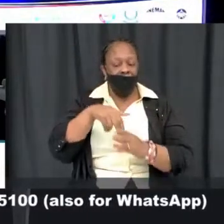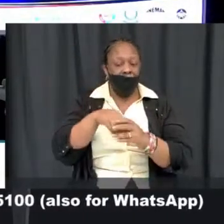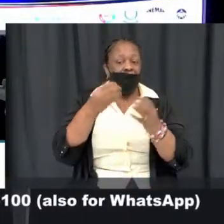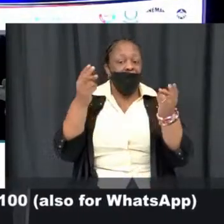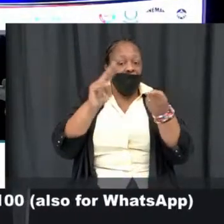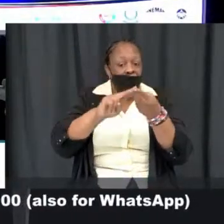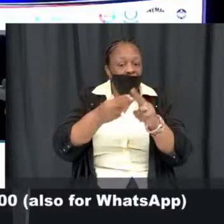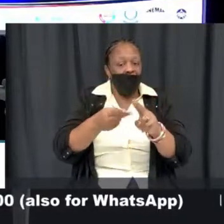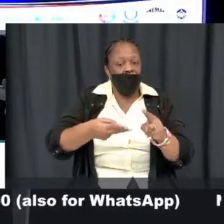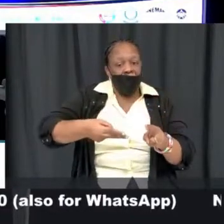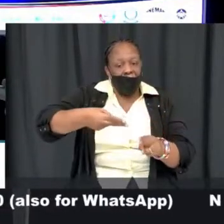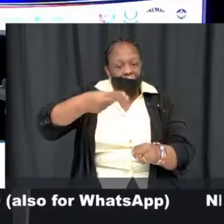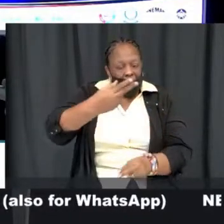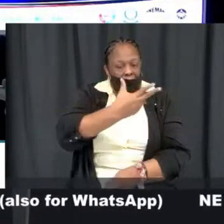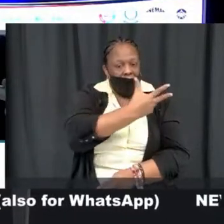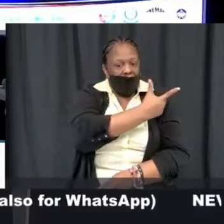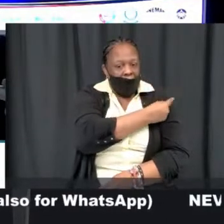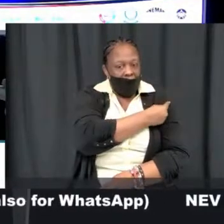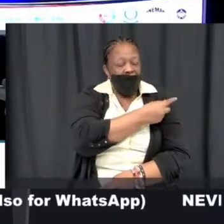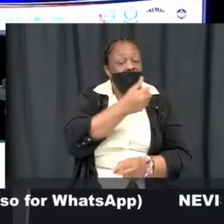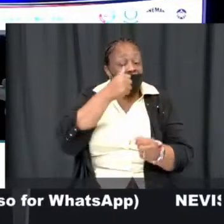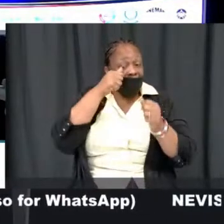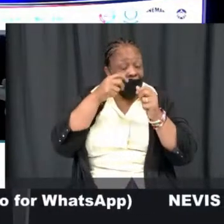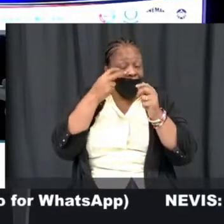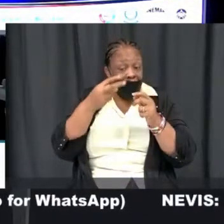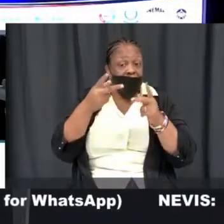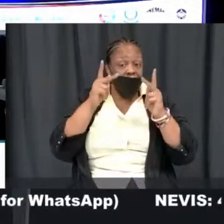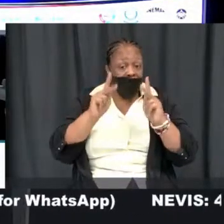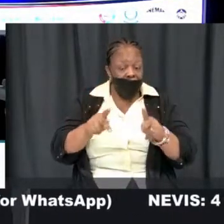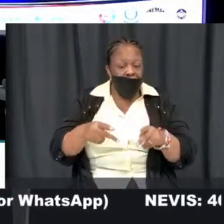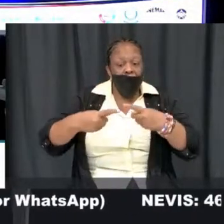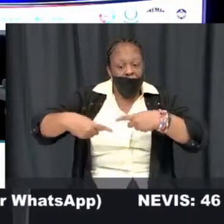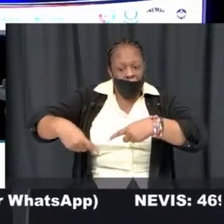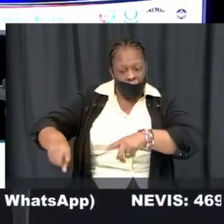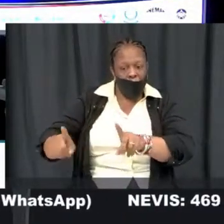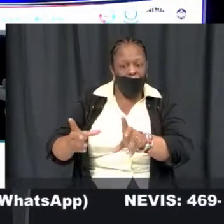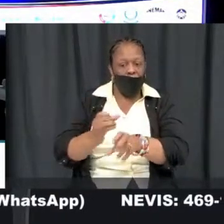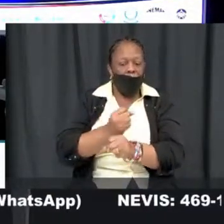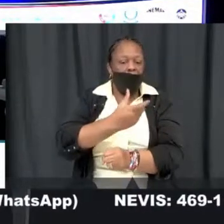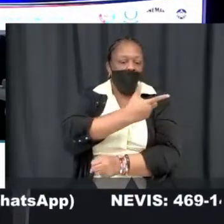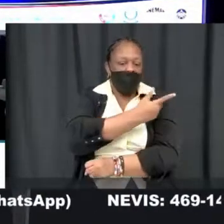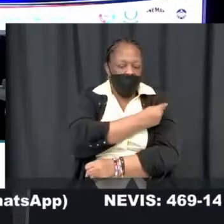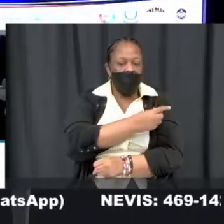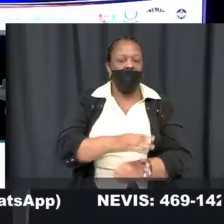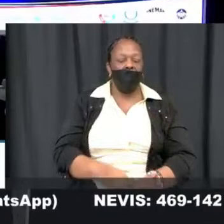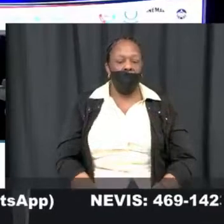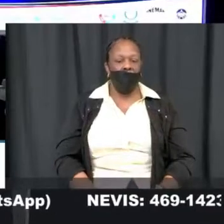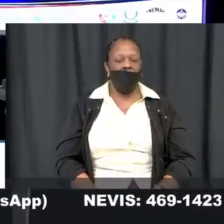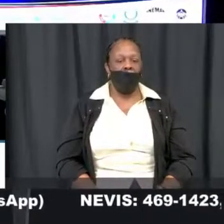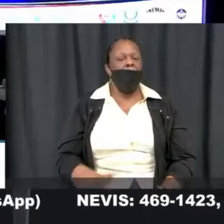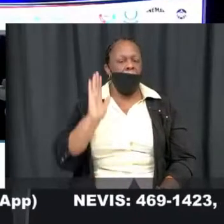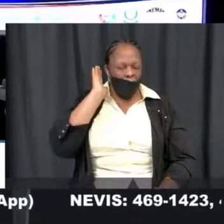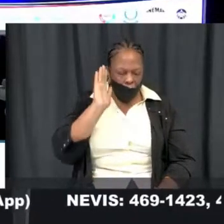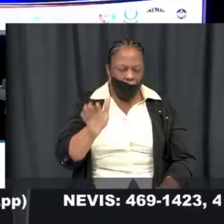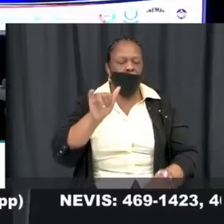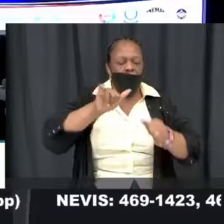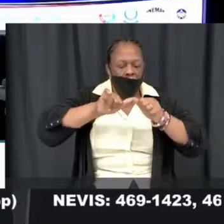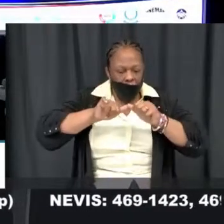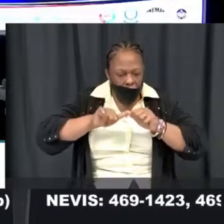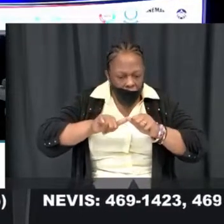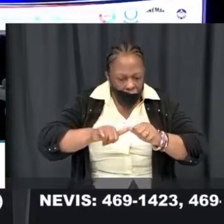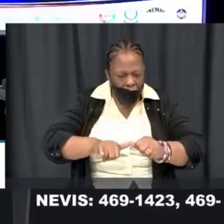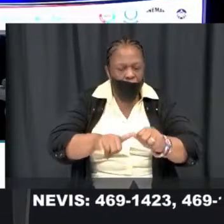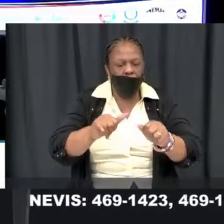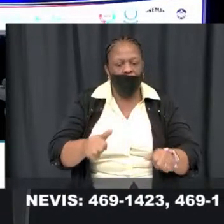We continue to see people turning out to be vaccinated. And as a government, we will make every effort to make